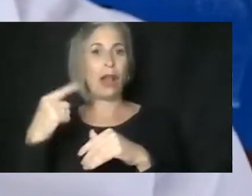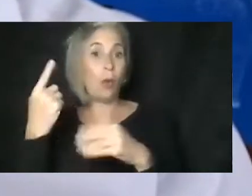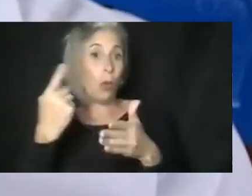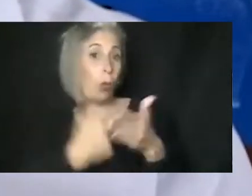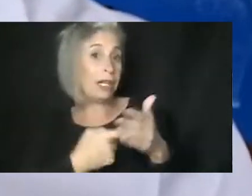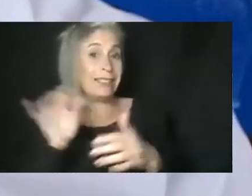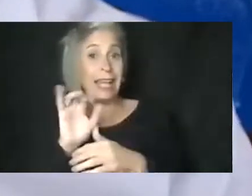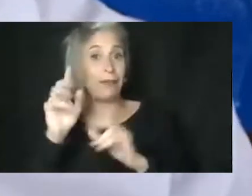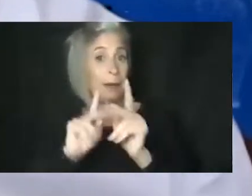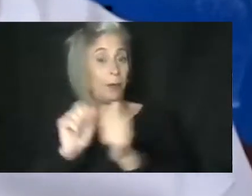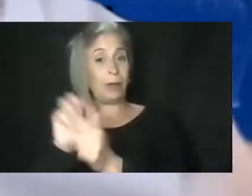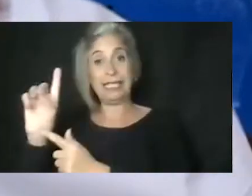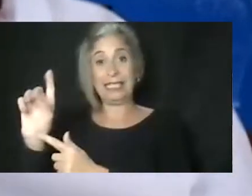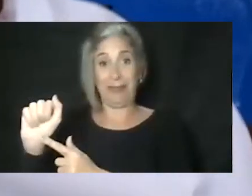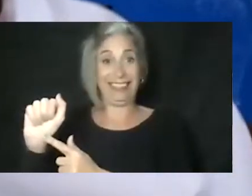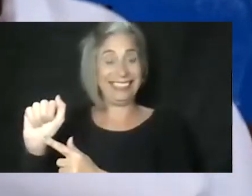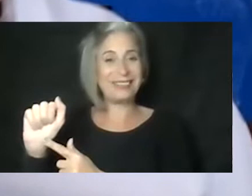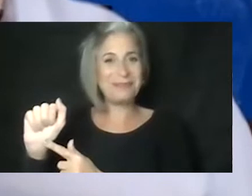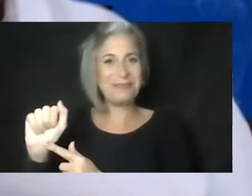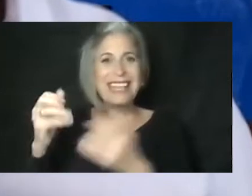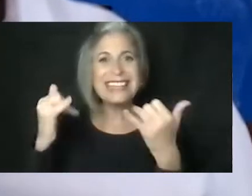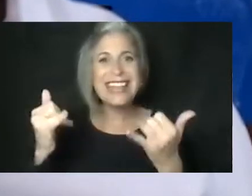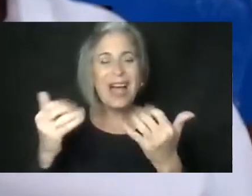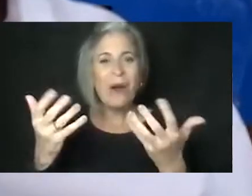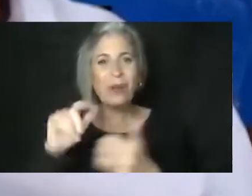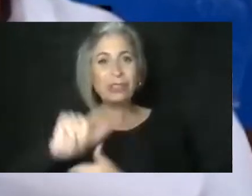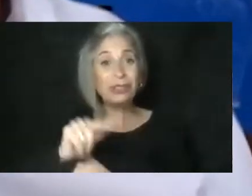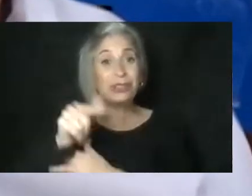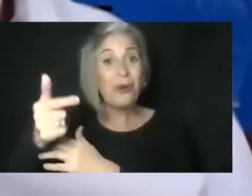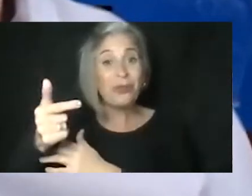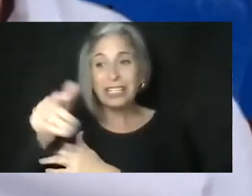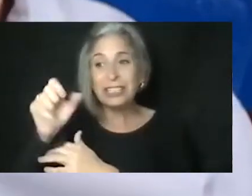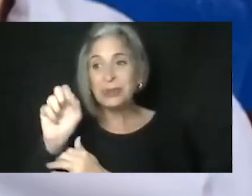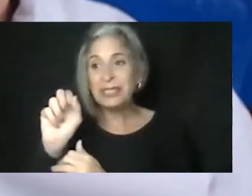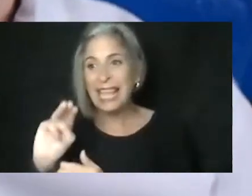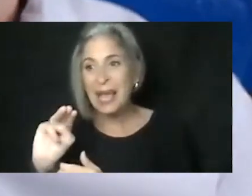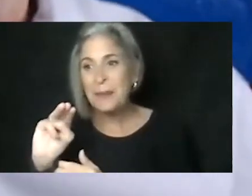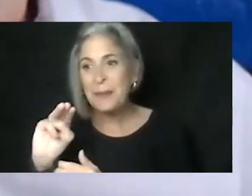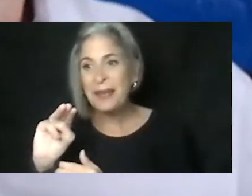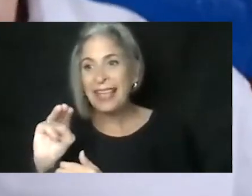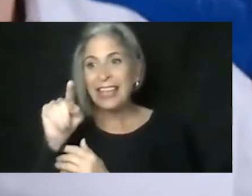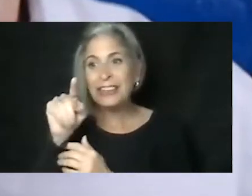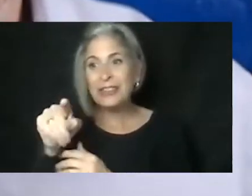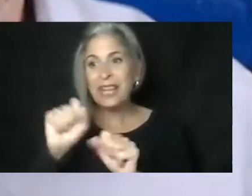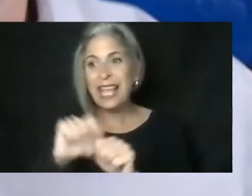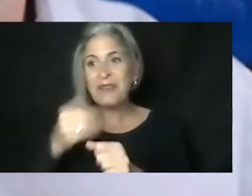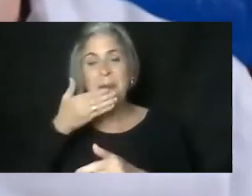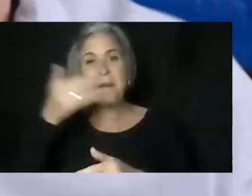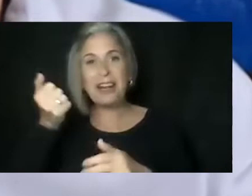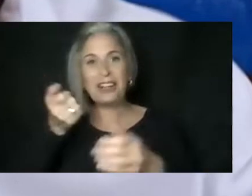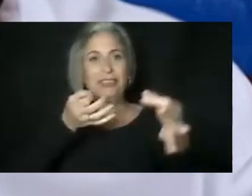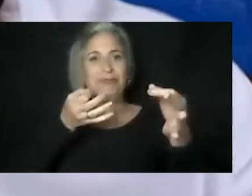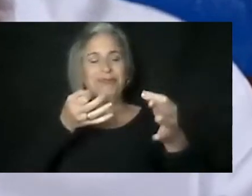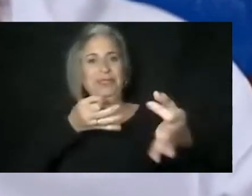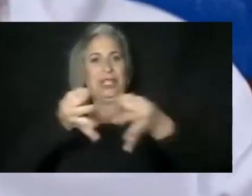with disabilities. So now I'd love to be able to turn it over to Sam. And Sam, you can probably give a better intro or a